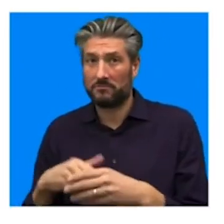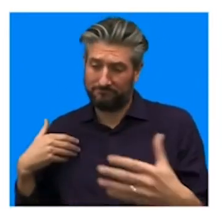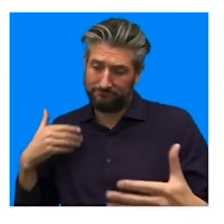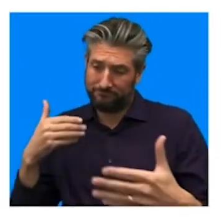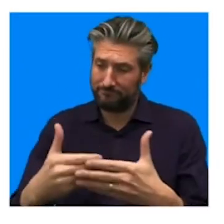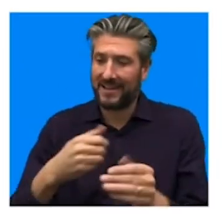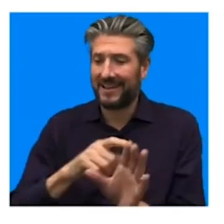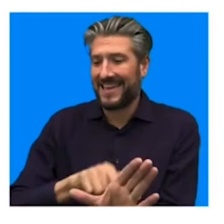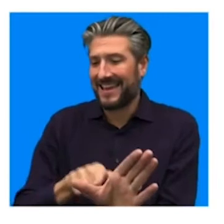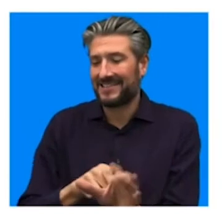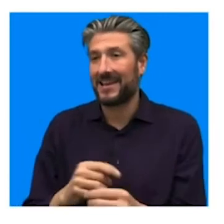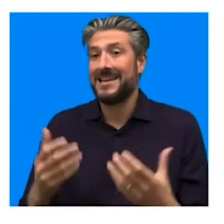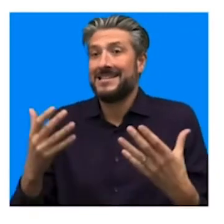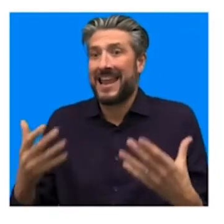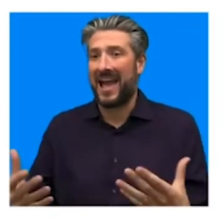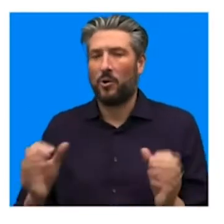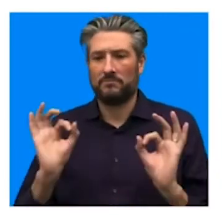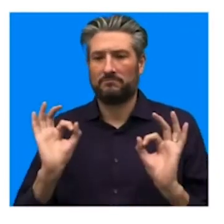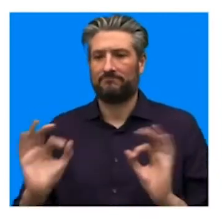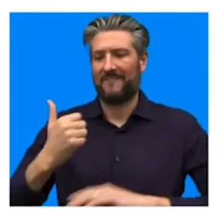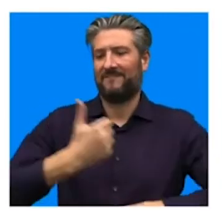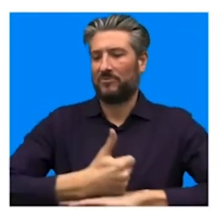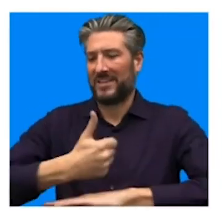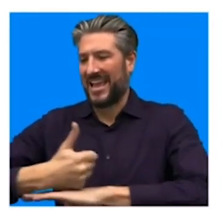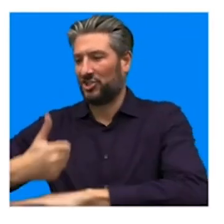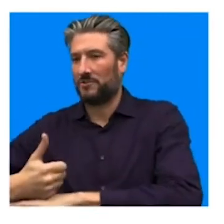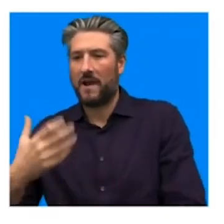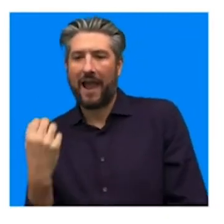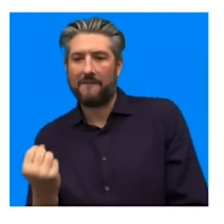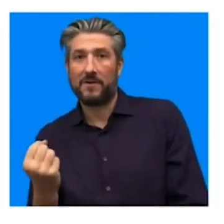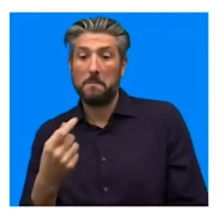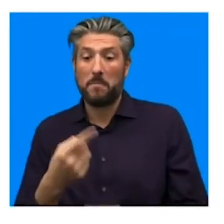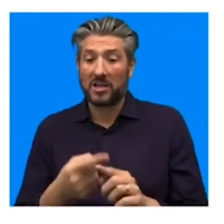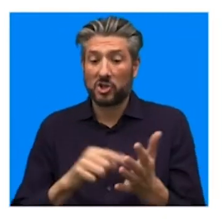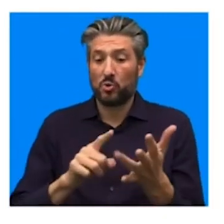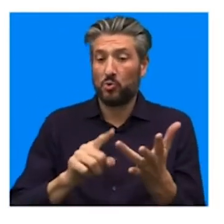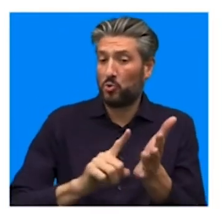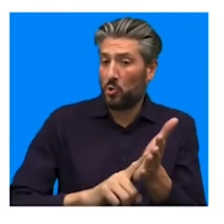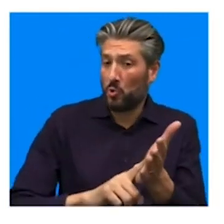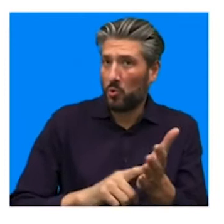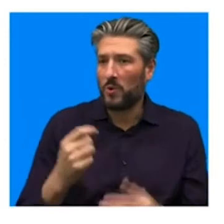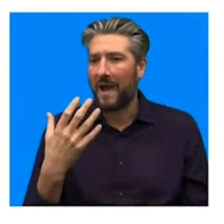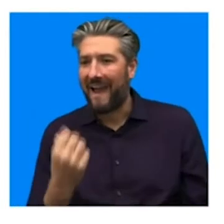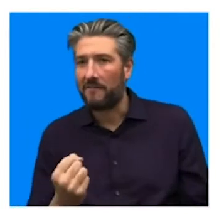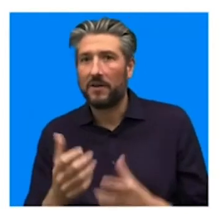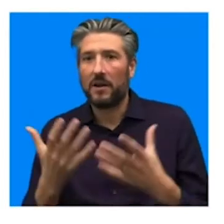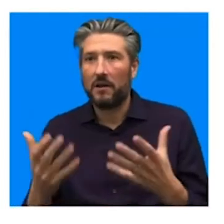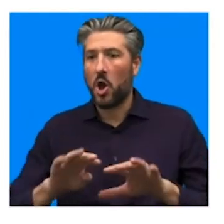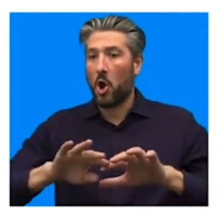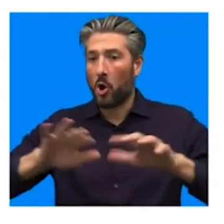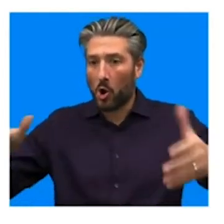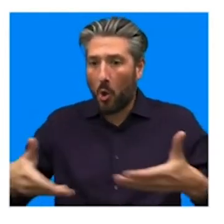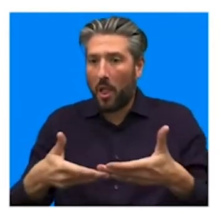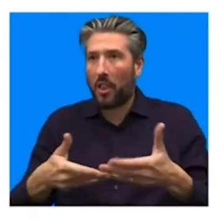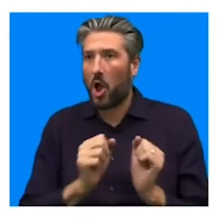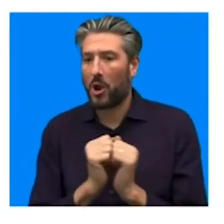foundations and now the really practical tools in place so that this global collaboration, and hopefully, great things